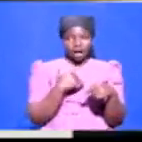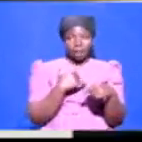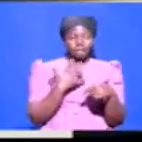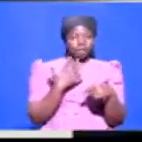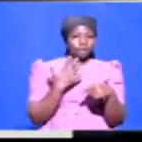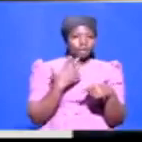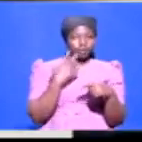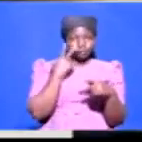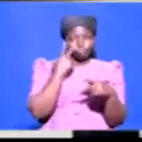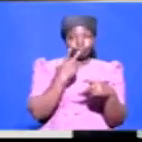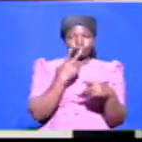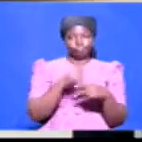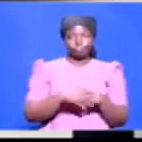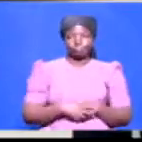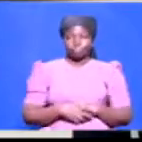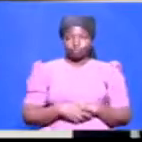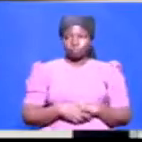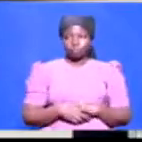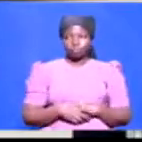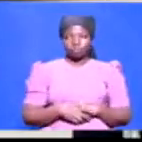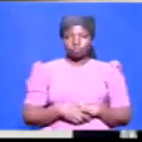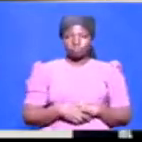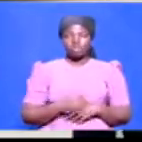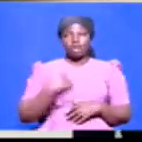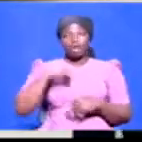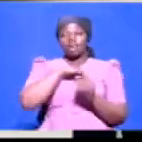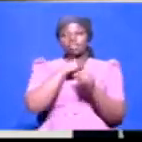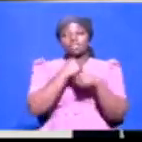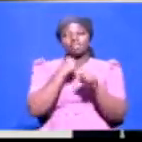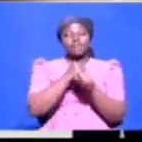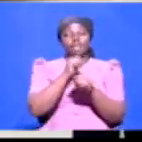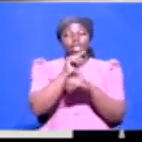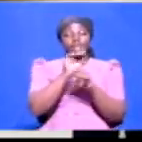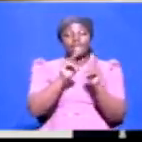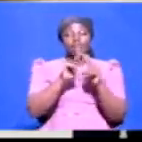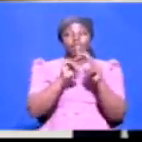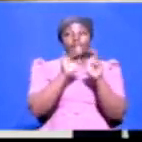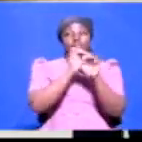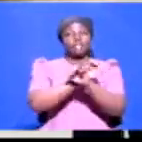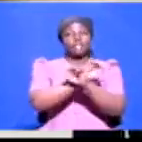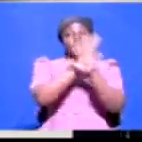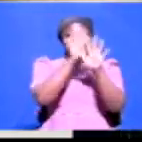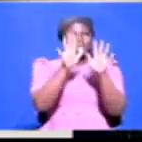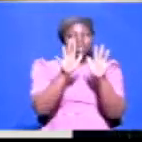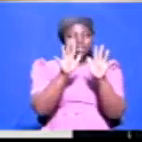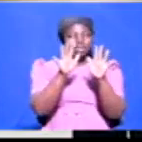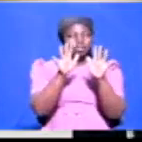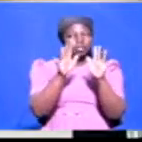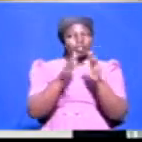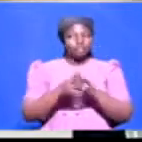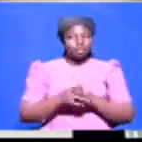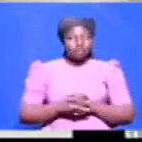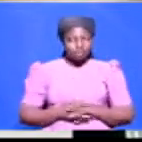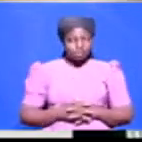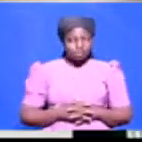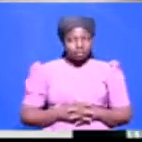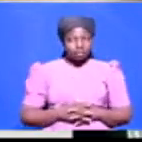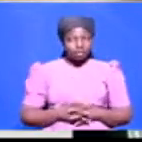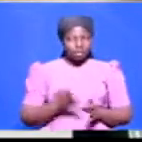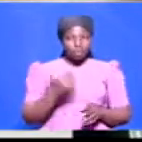now. We want to make it very clear, we have been very silent. And we are the silent